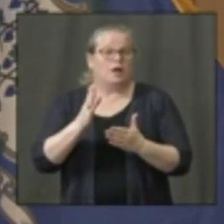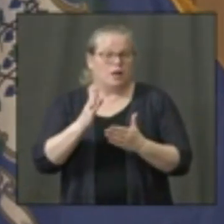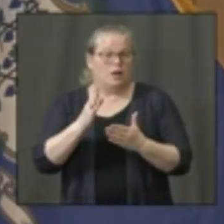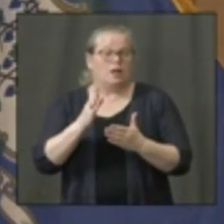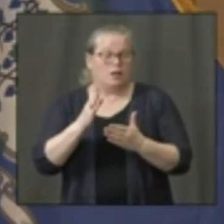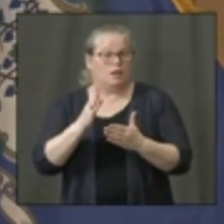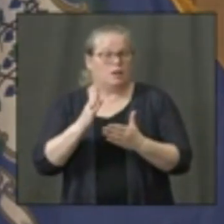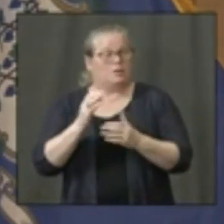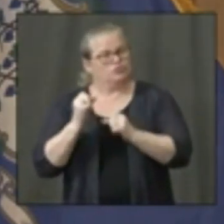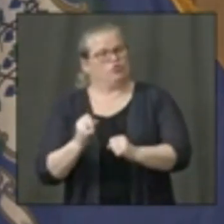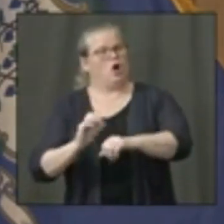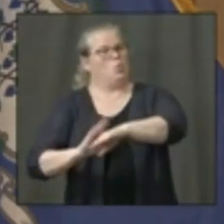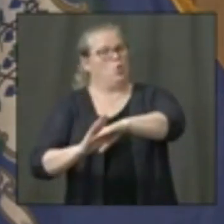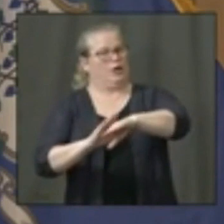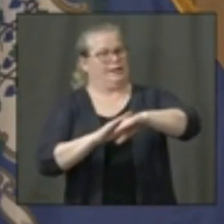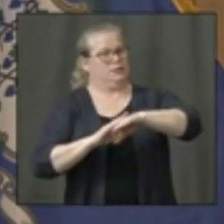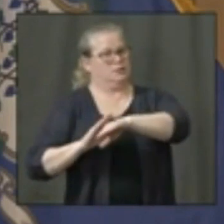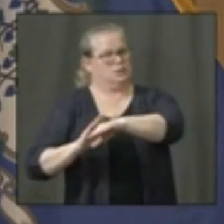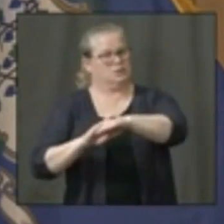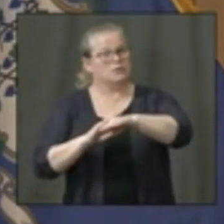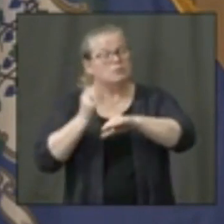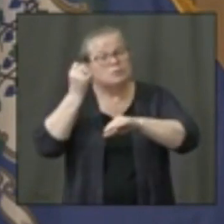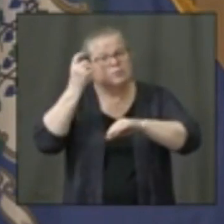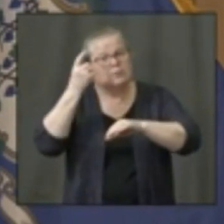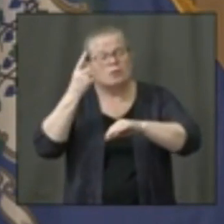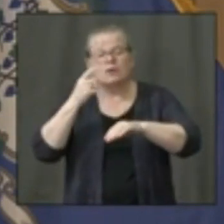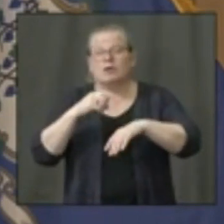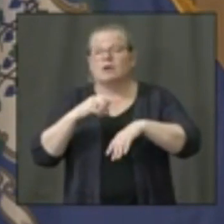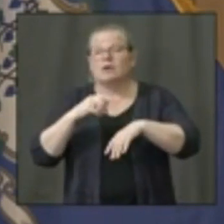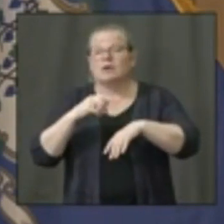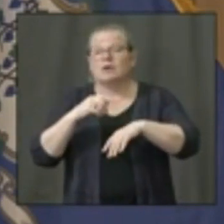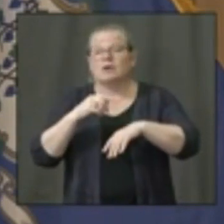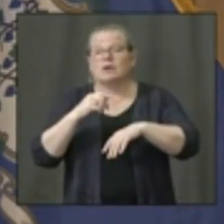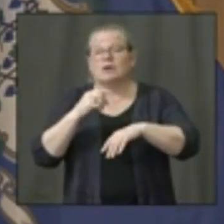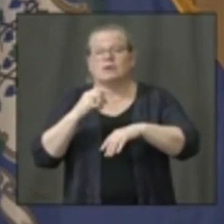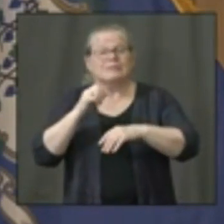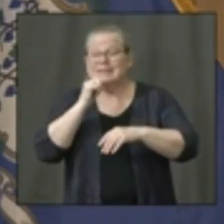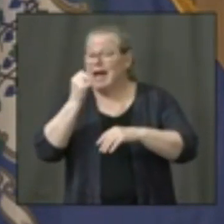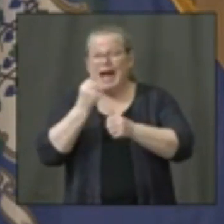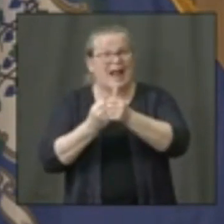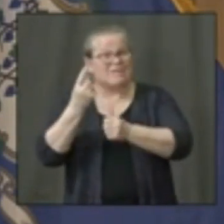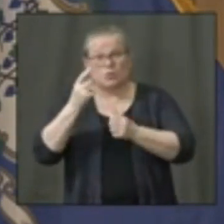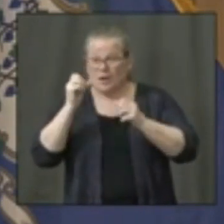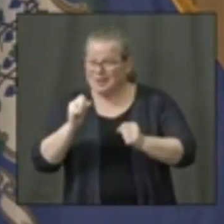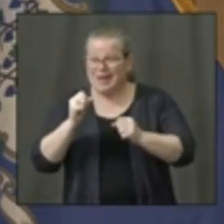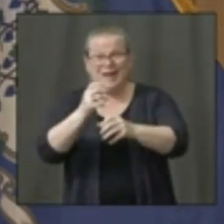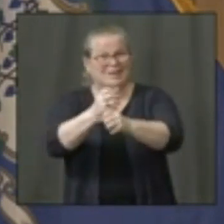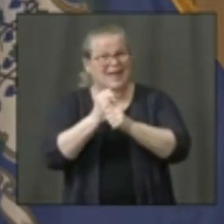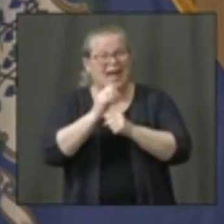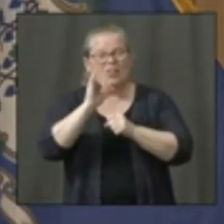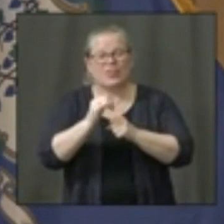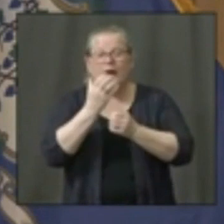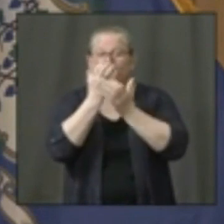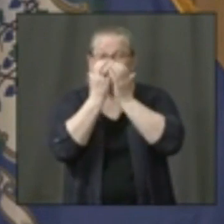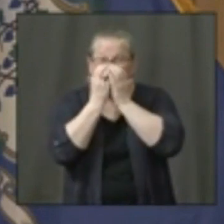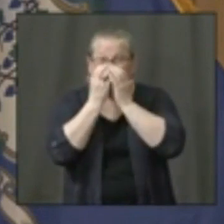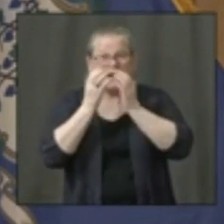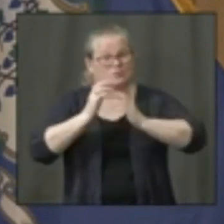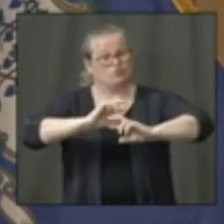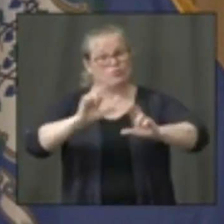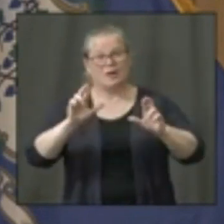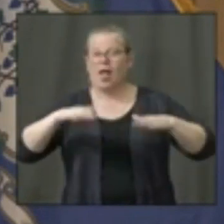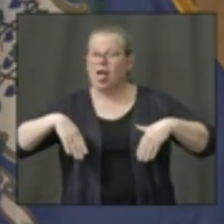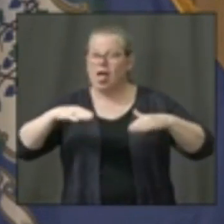a strong warning. We understand that not everybody can get a hold of the 3-ply surgical masks at this point. We're doing everything we can to get those for